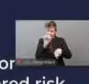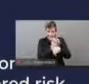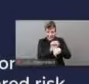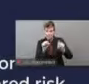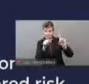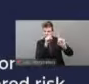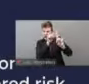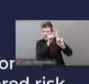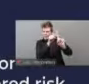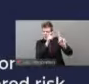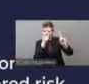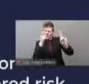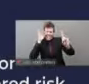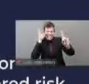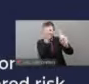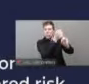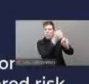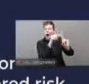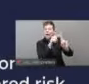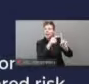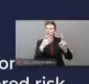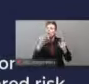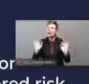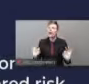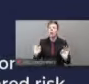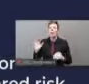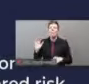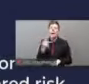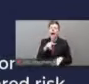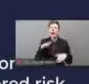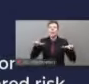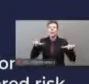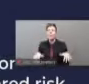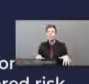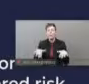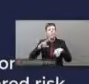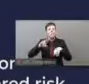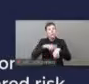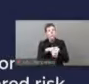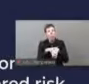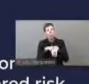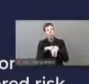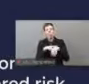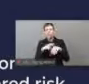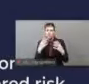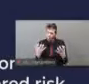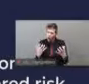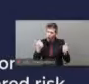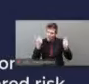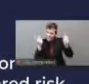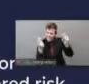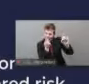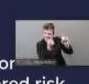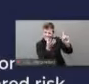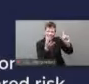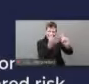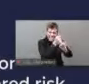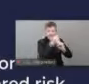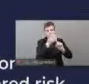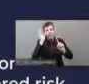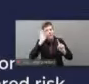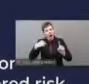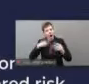this at every conference and press conference, and I appreciate your patience, but it is one of those important points. This virus